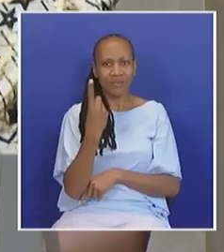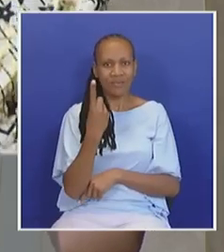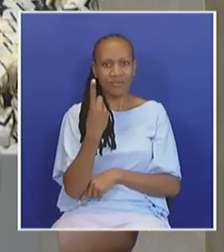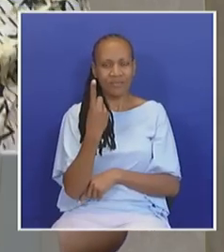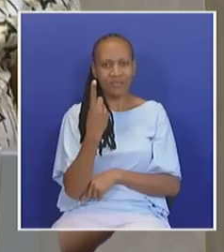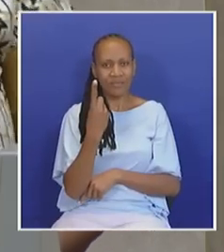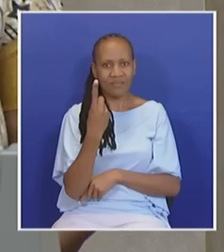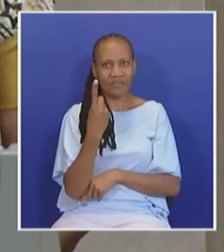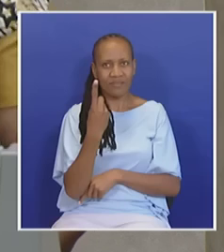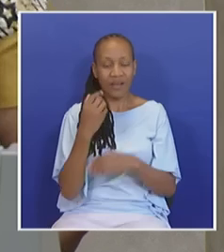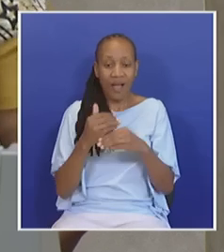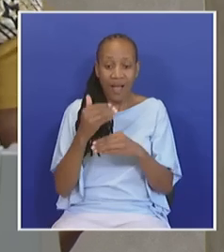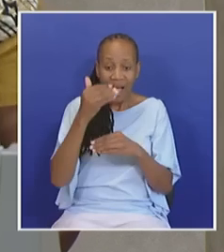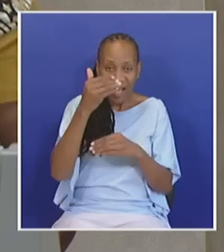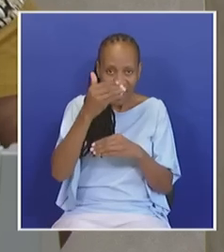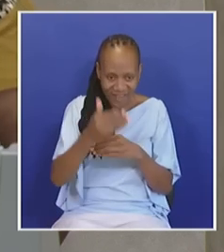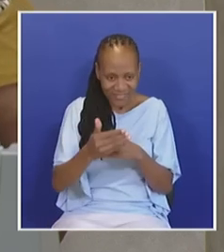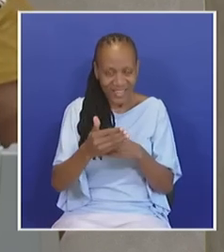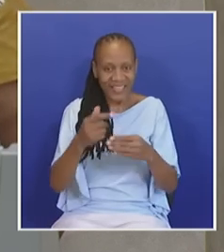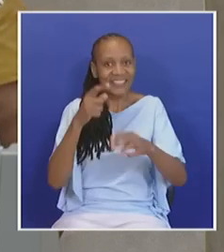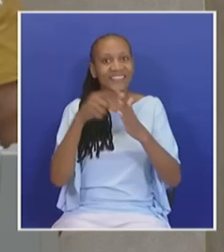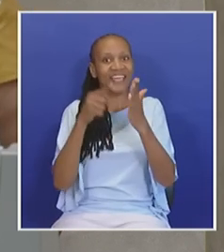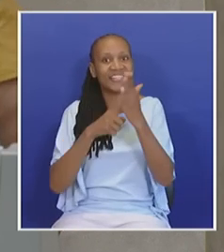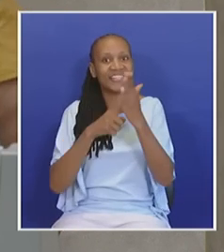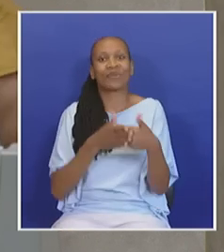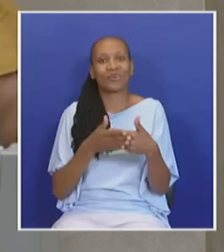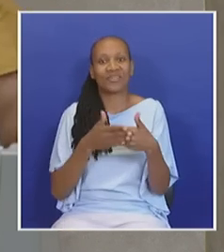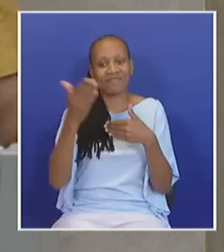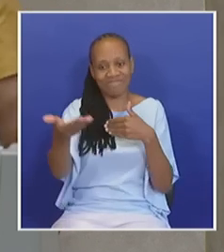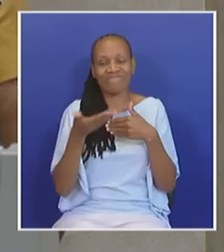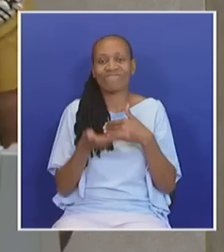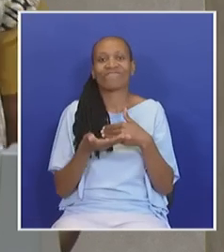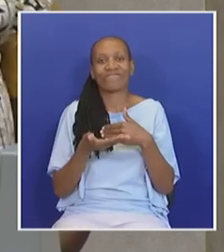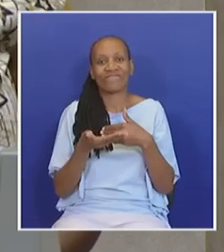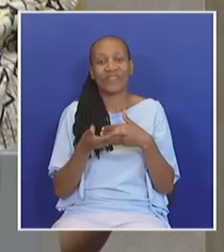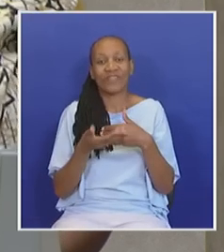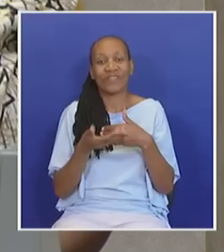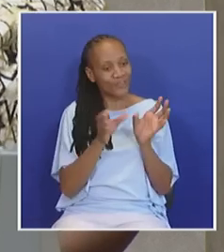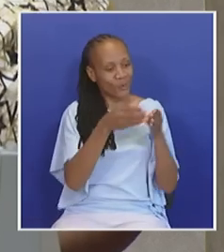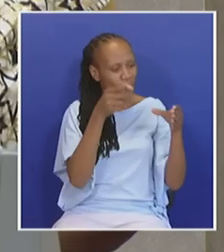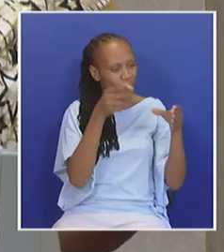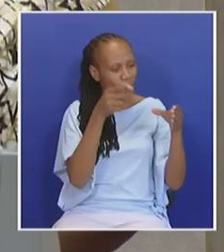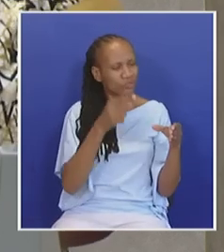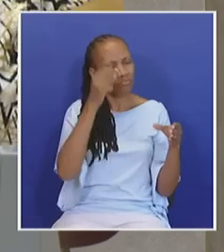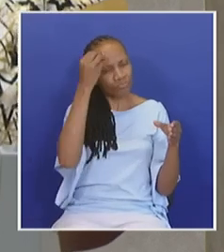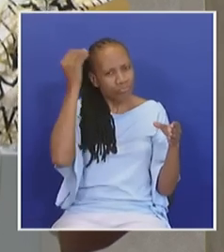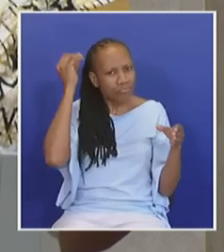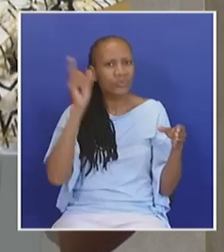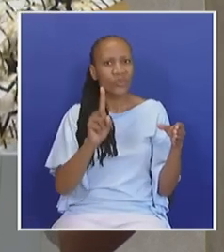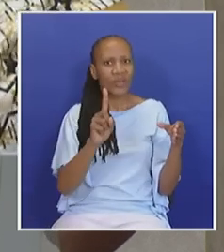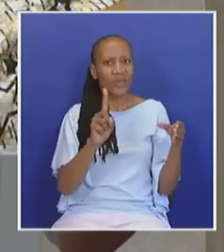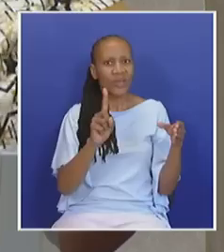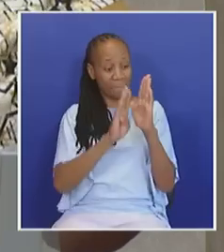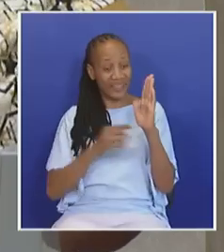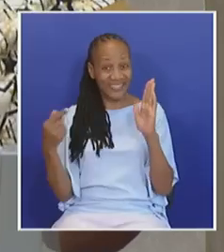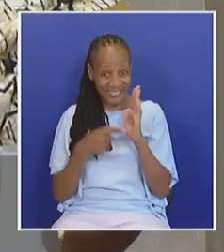received after the closing date. But the committee, considering the importance of the bill and